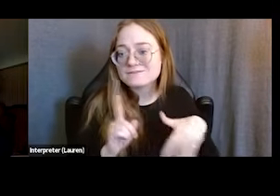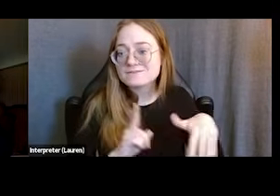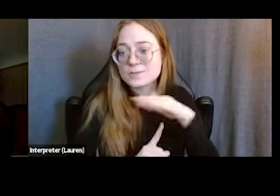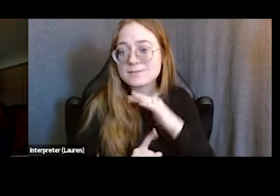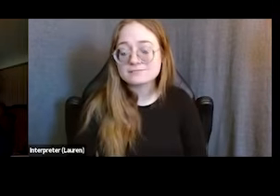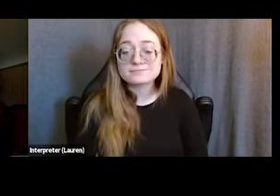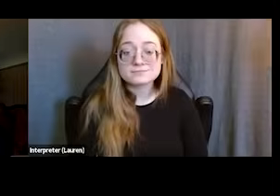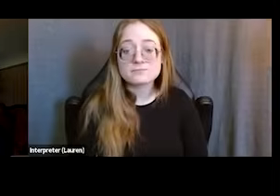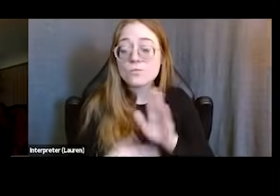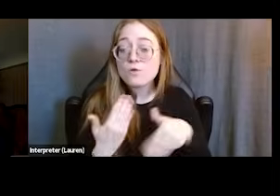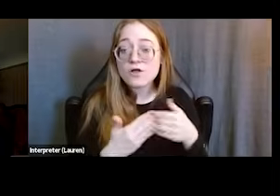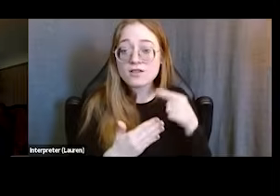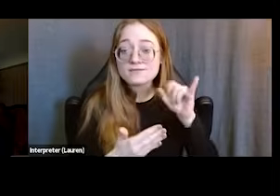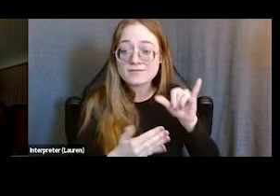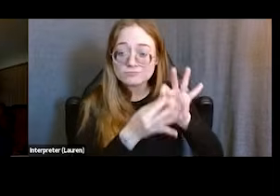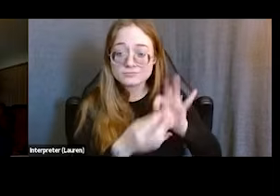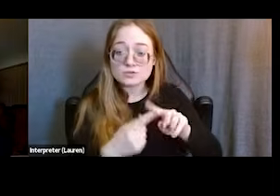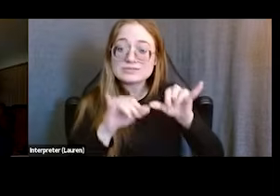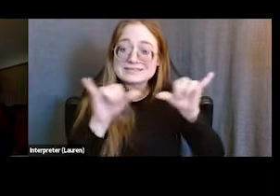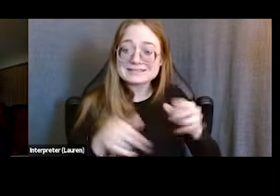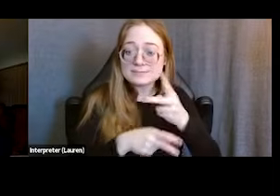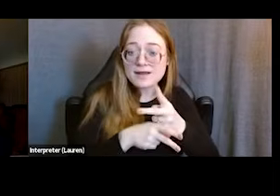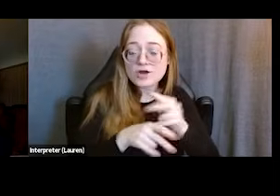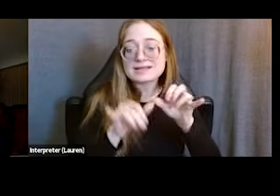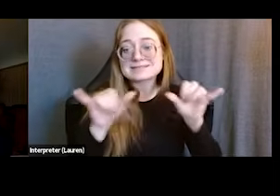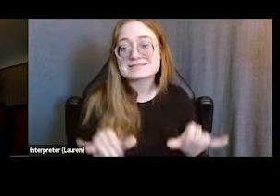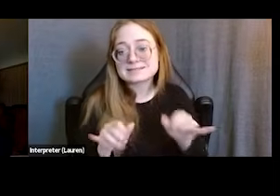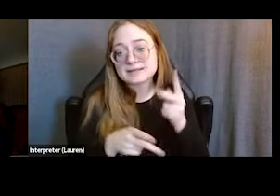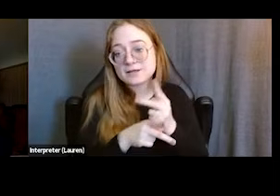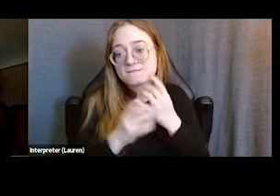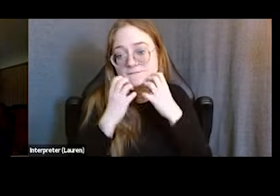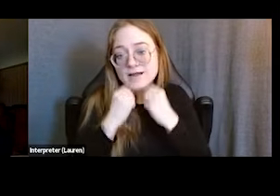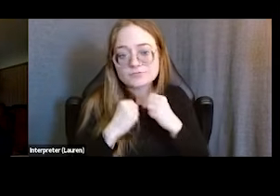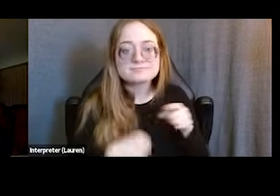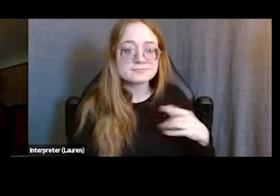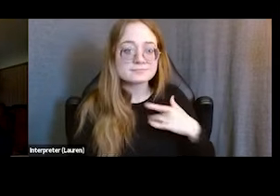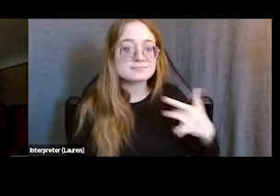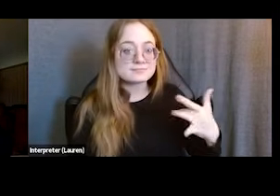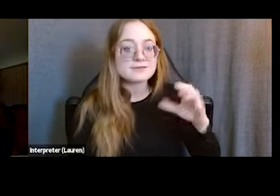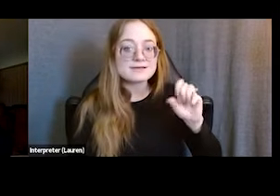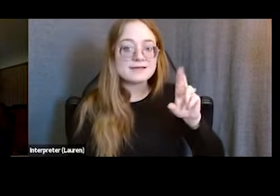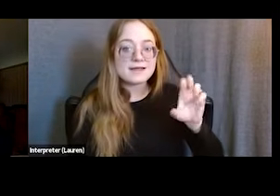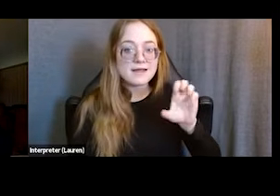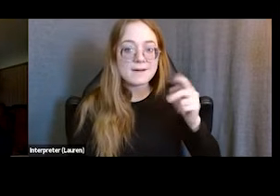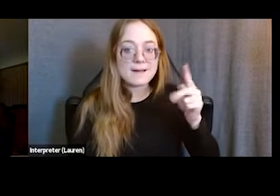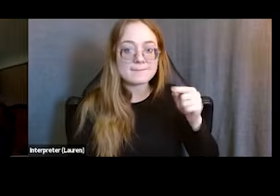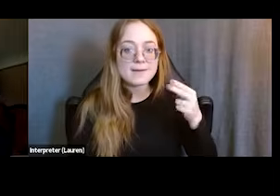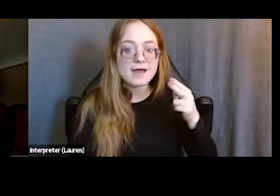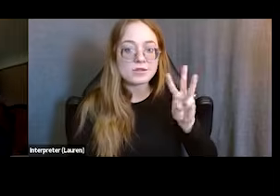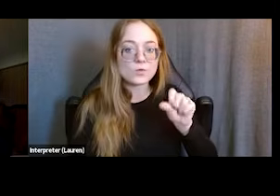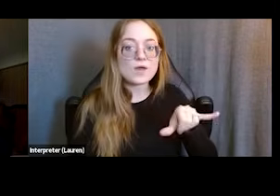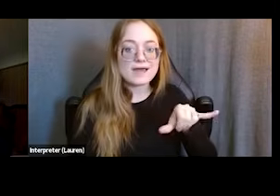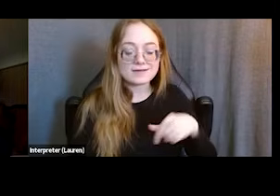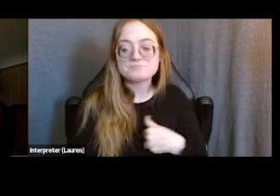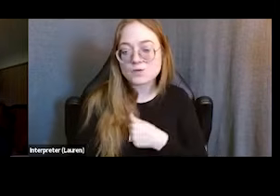of it is grounded in systemic care and systemic care values. This is just a typical care pathway that we take a look at, and we help states really work